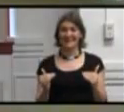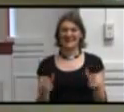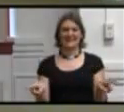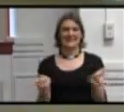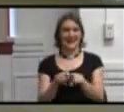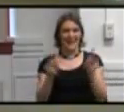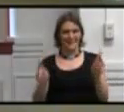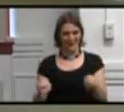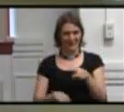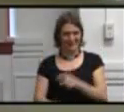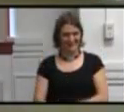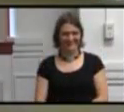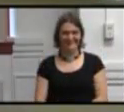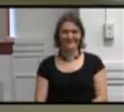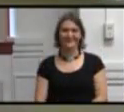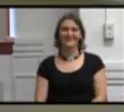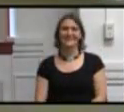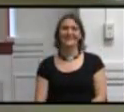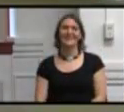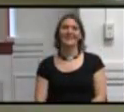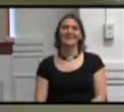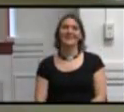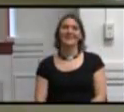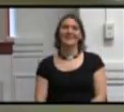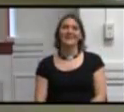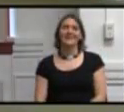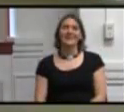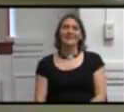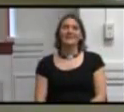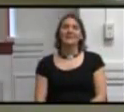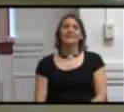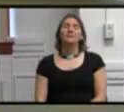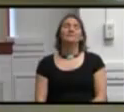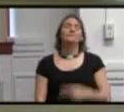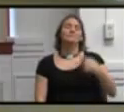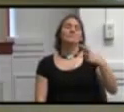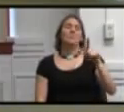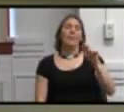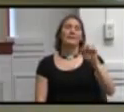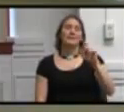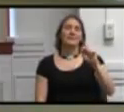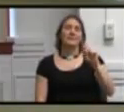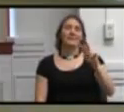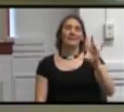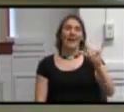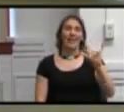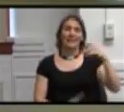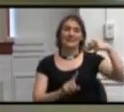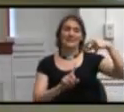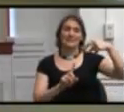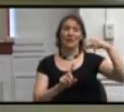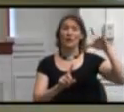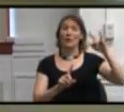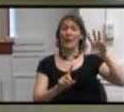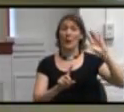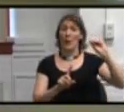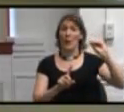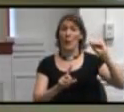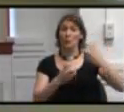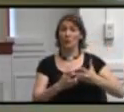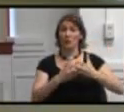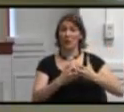Sewer Commissioner's agenda is the Pleasant Valley Radio Tower Generator.